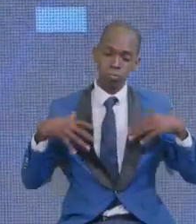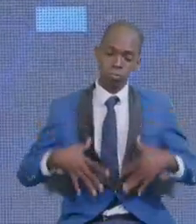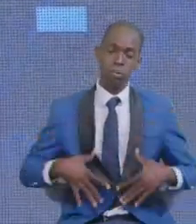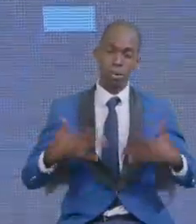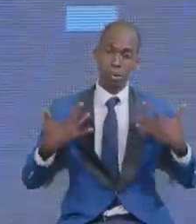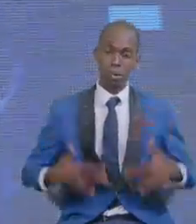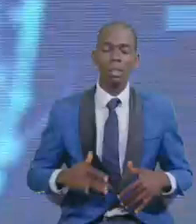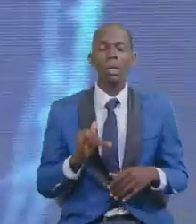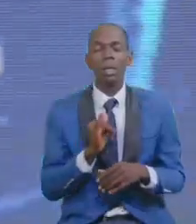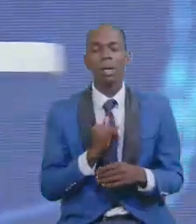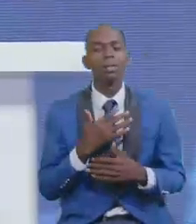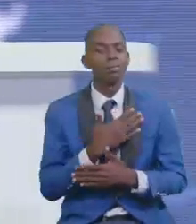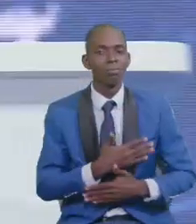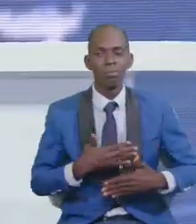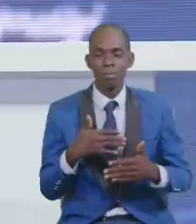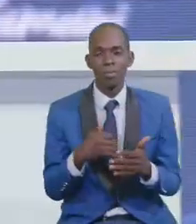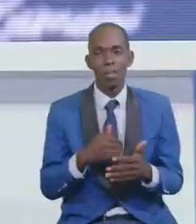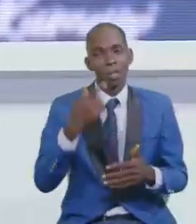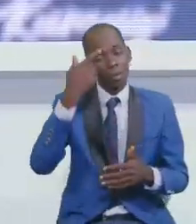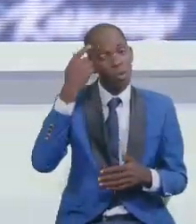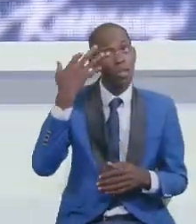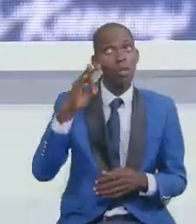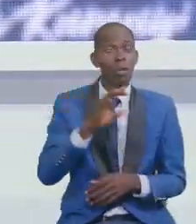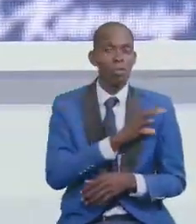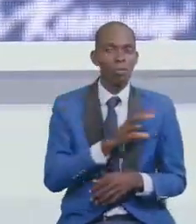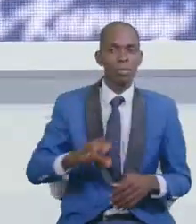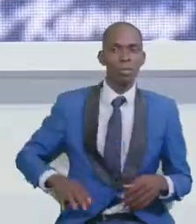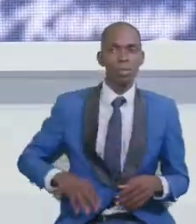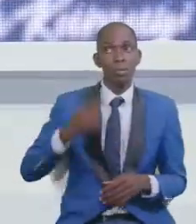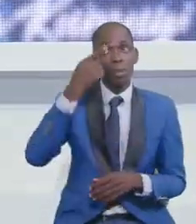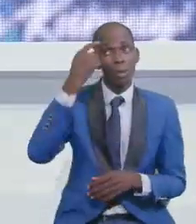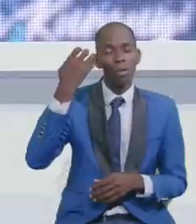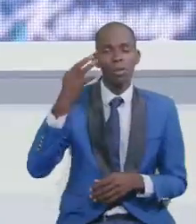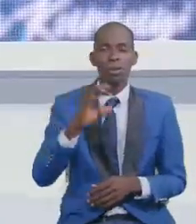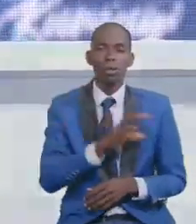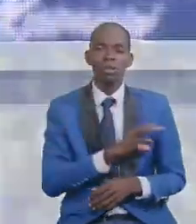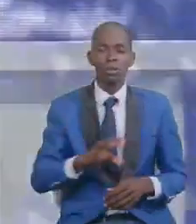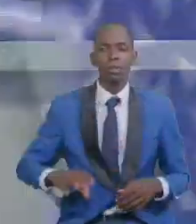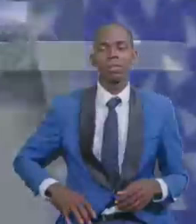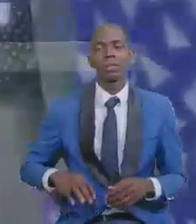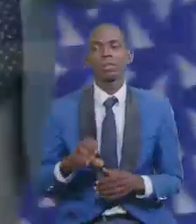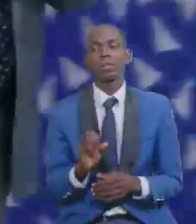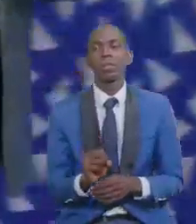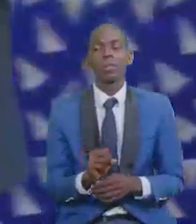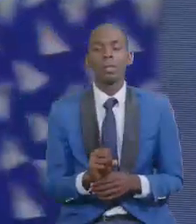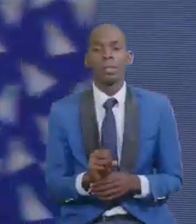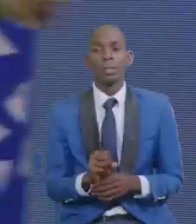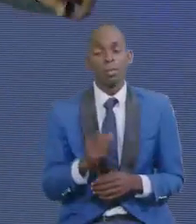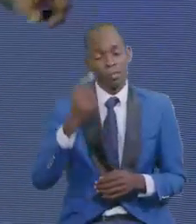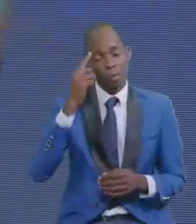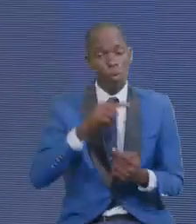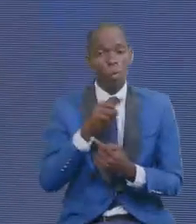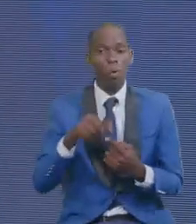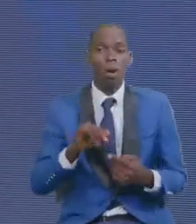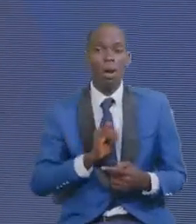for Christ's sake, for Christ's sake. For when I am